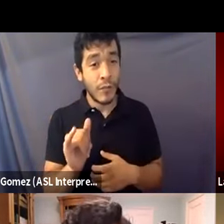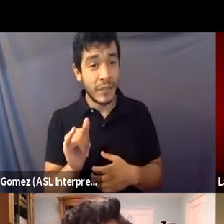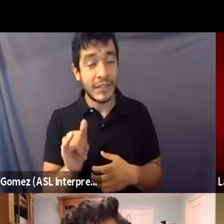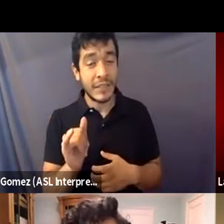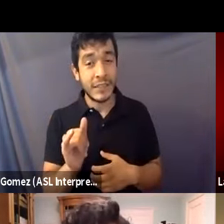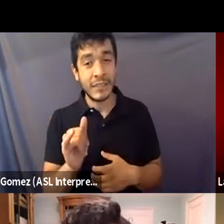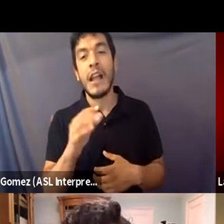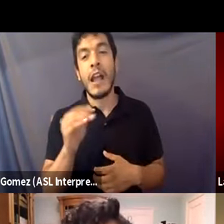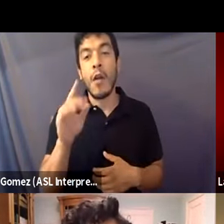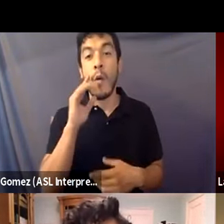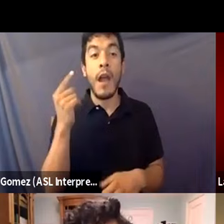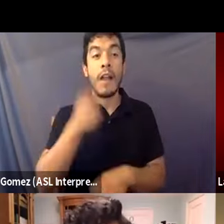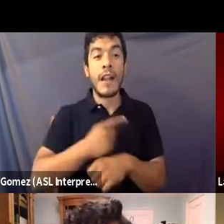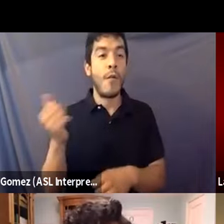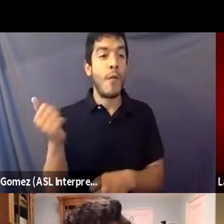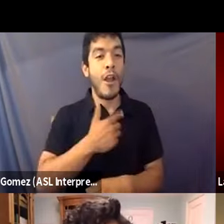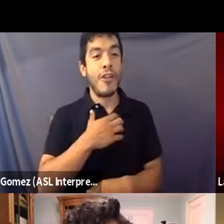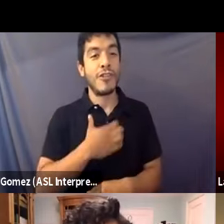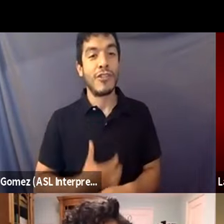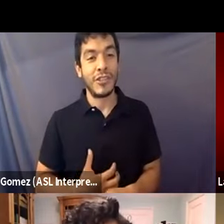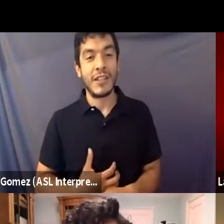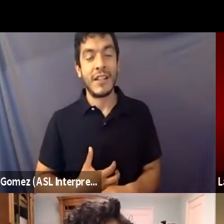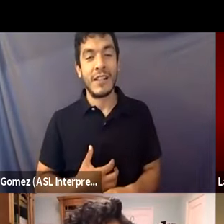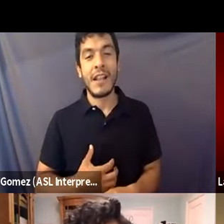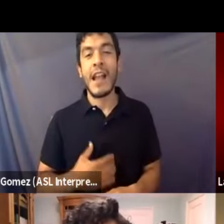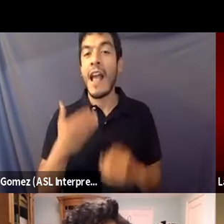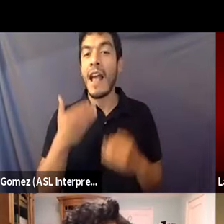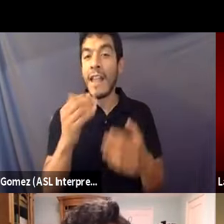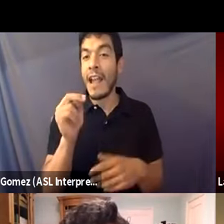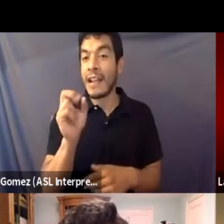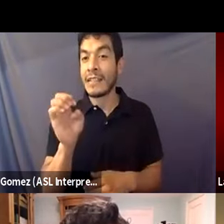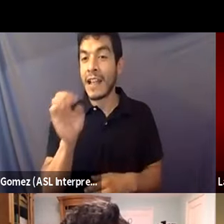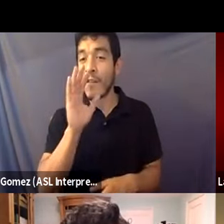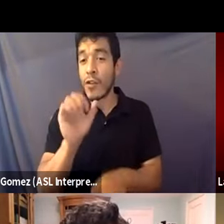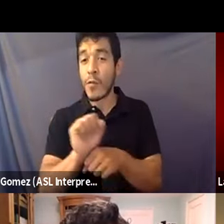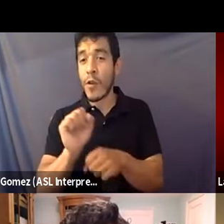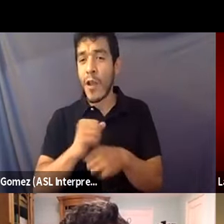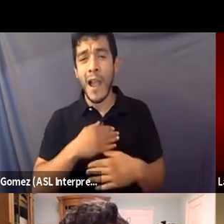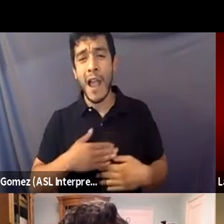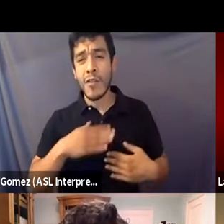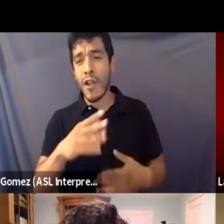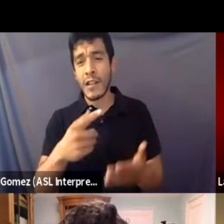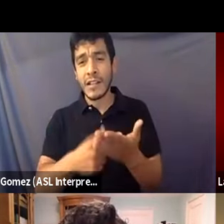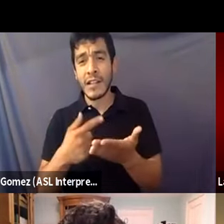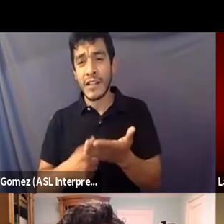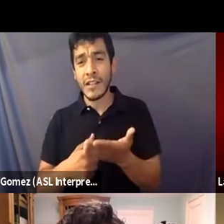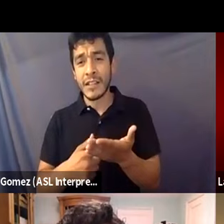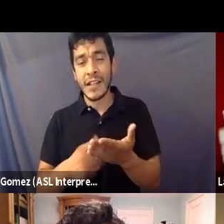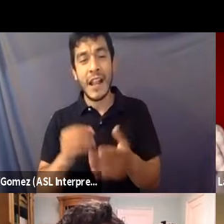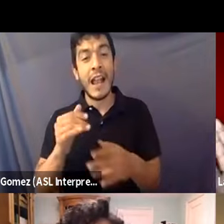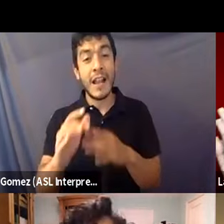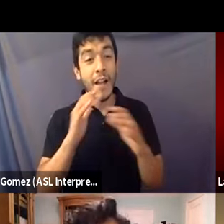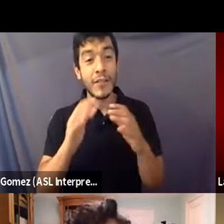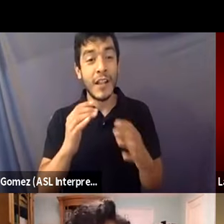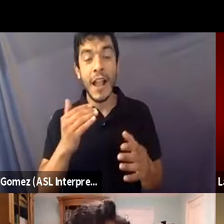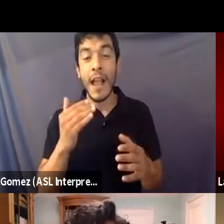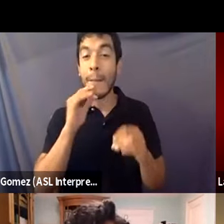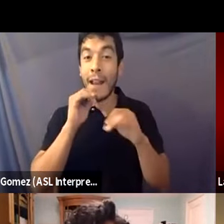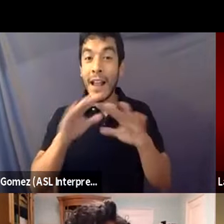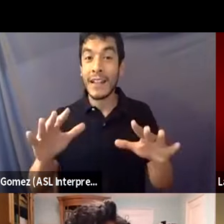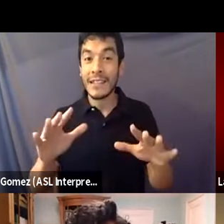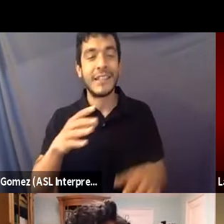all desire. So thank you, Stephanie. Thank you and say for your work. I enjoyed this discussion with you on the conversation lessons, and I